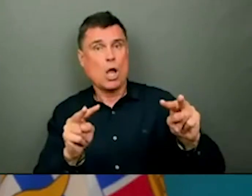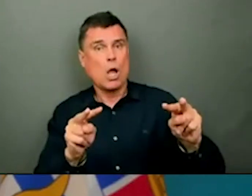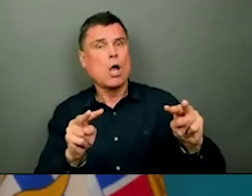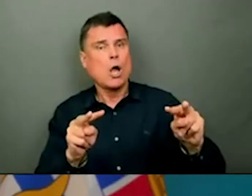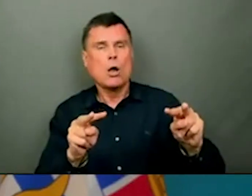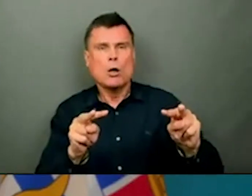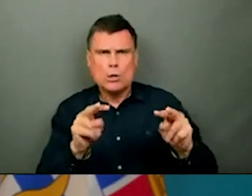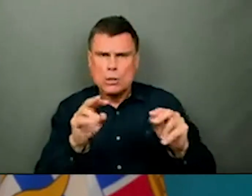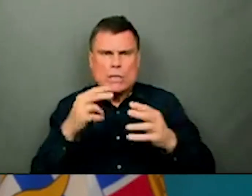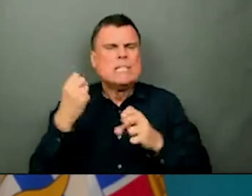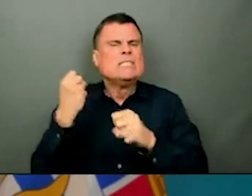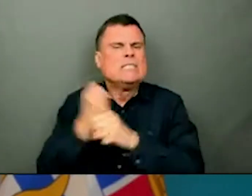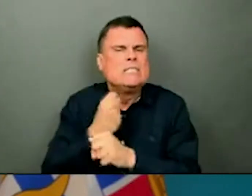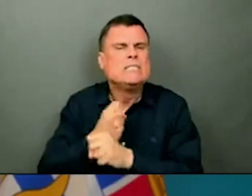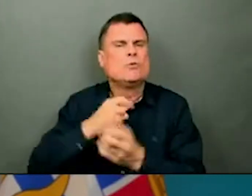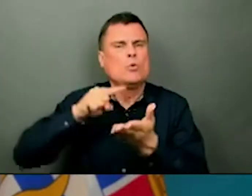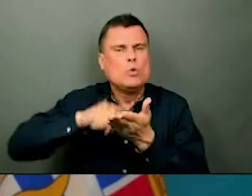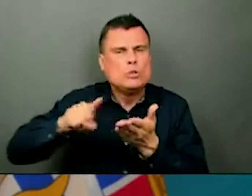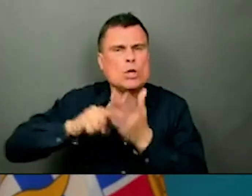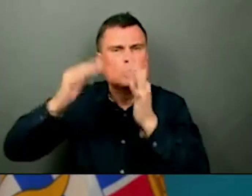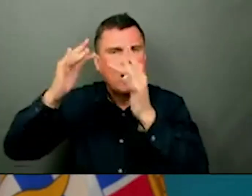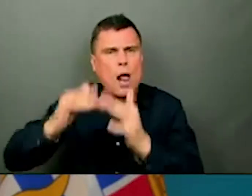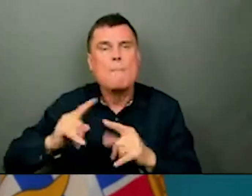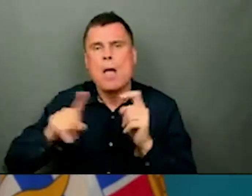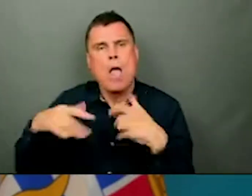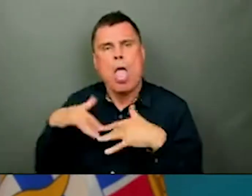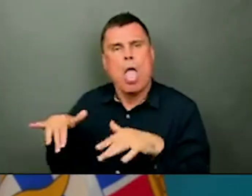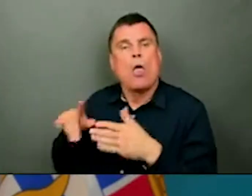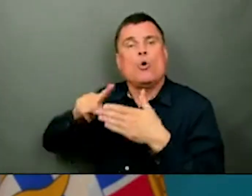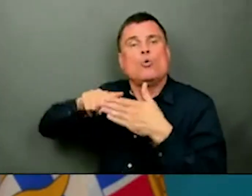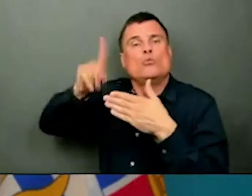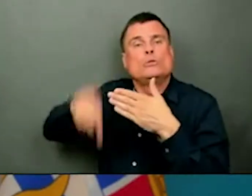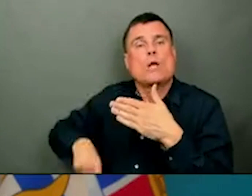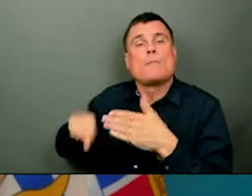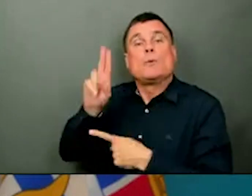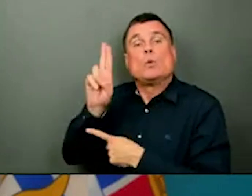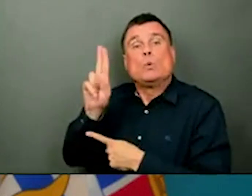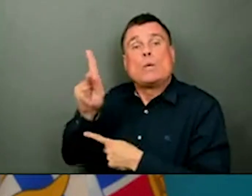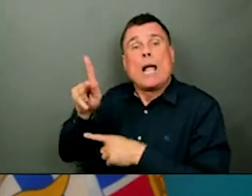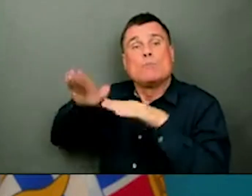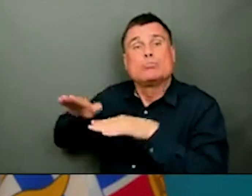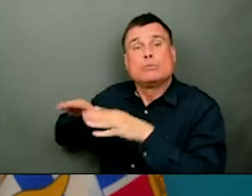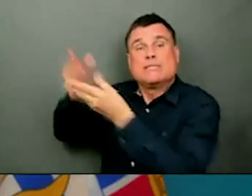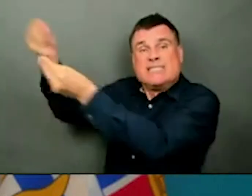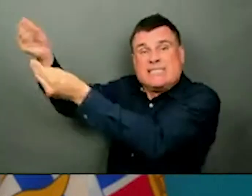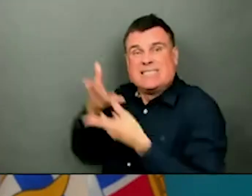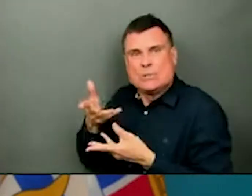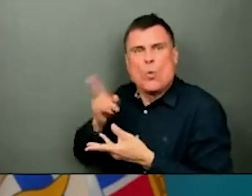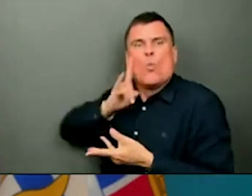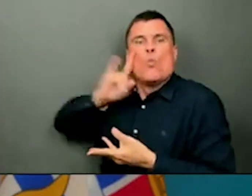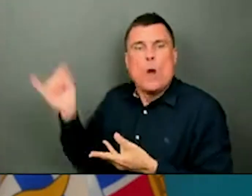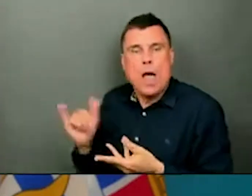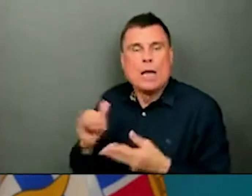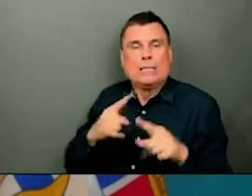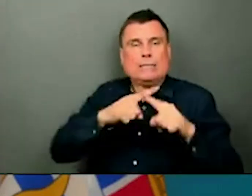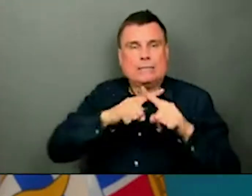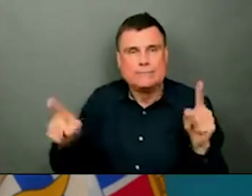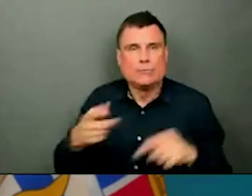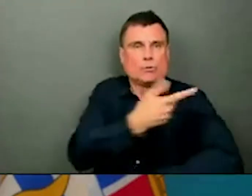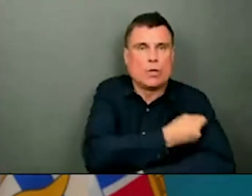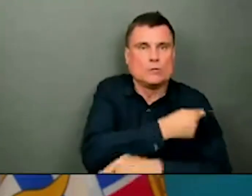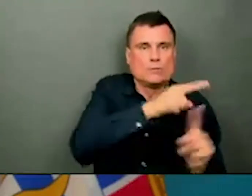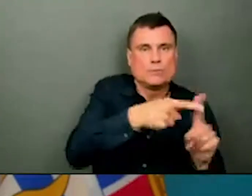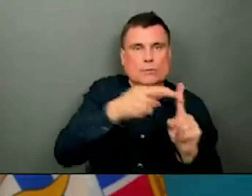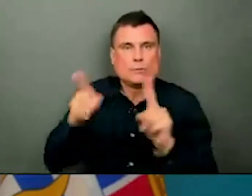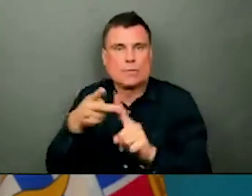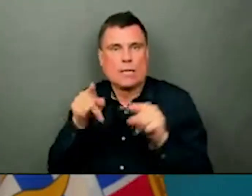but not results yet from the UK studies. And there's a study continuing in Canada, but it won't